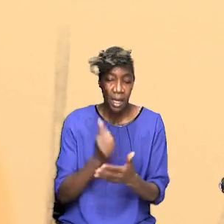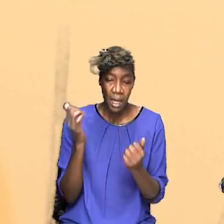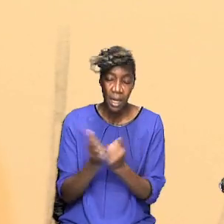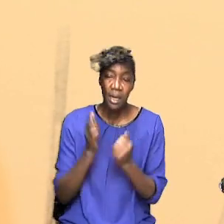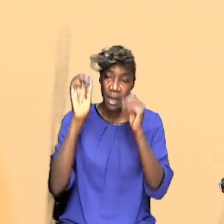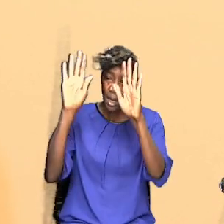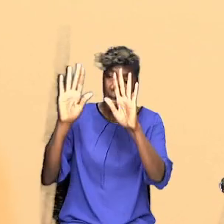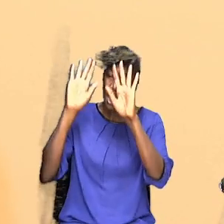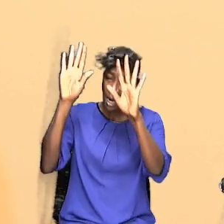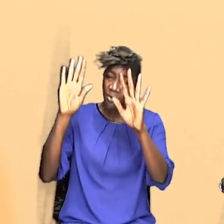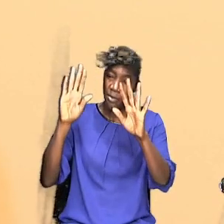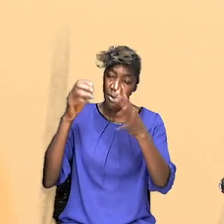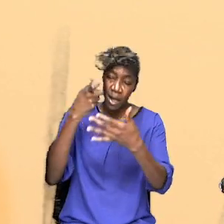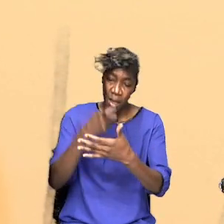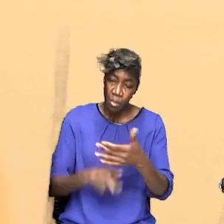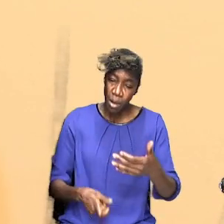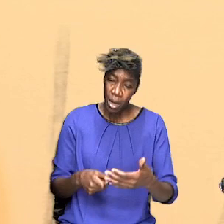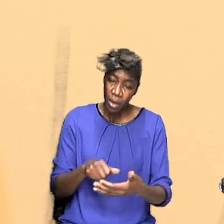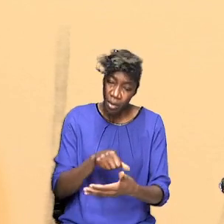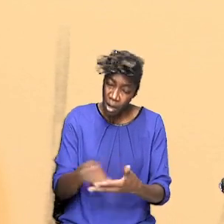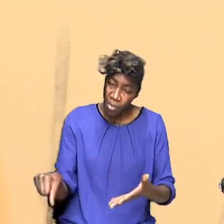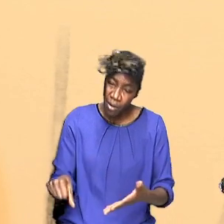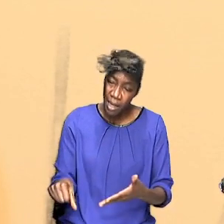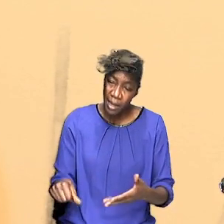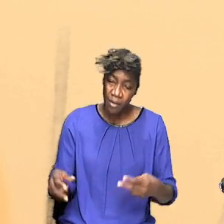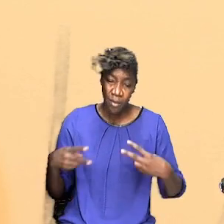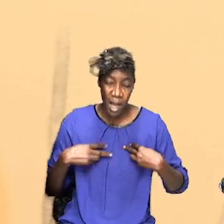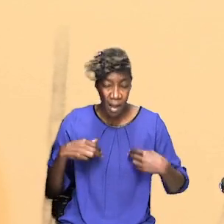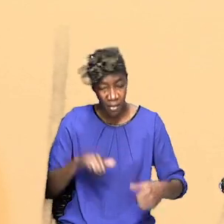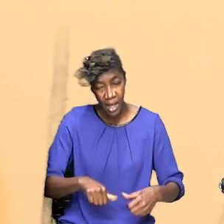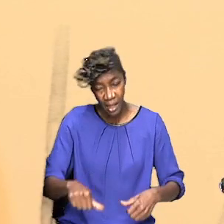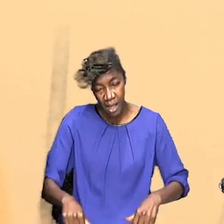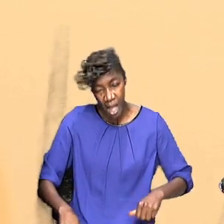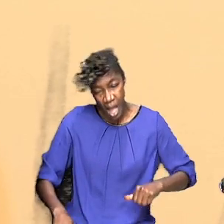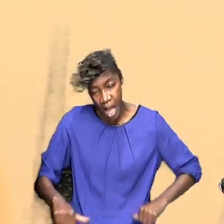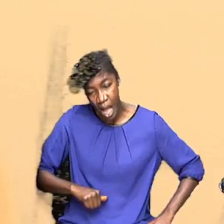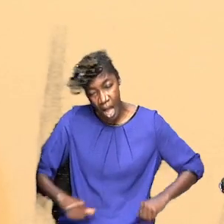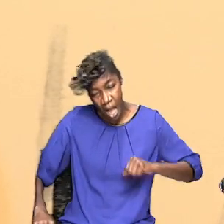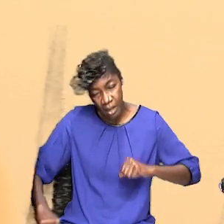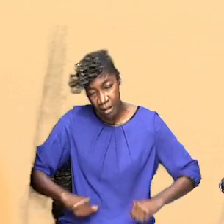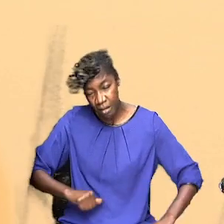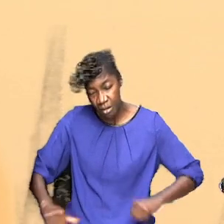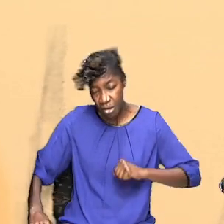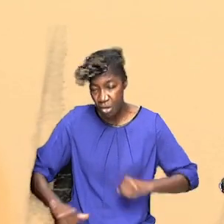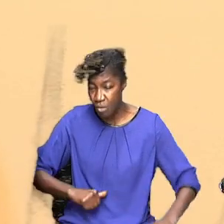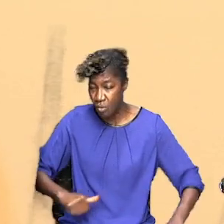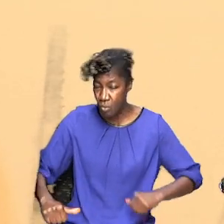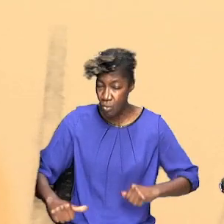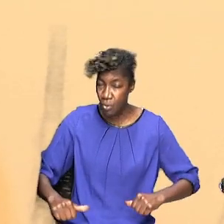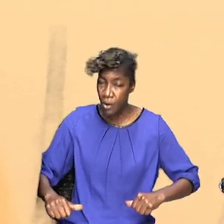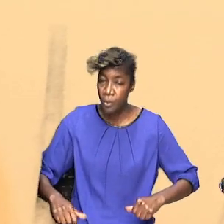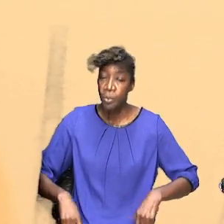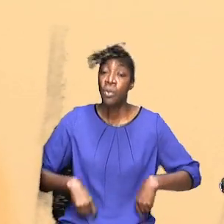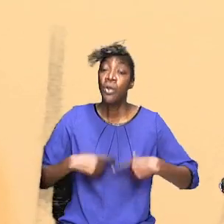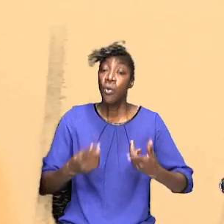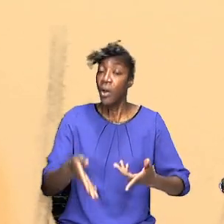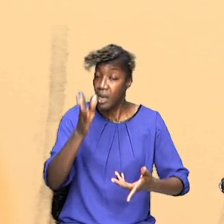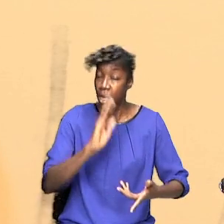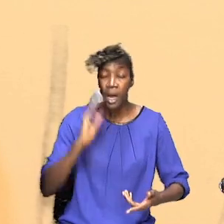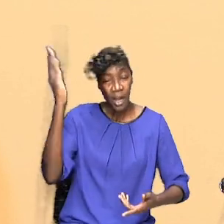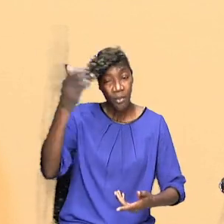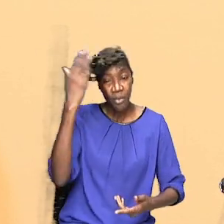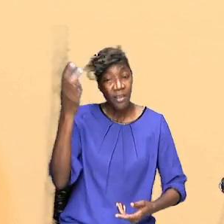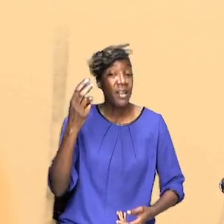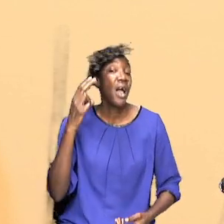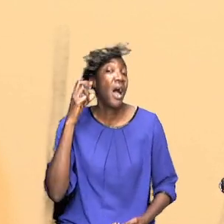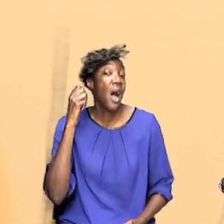price. And when we have that attitude of getting into the presence of God and understanding the value